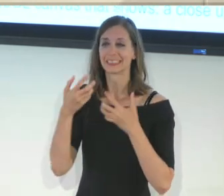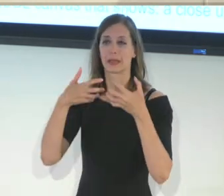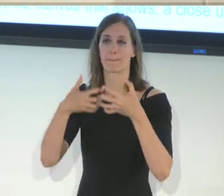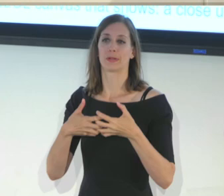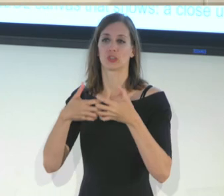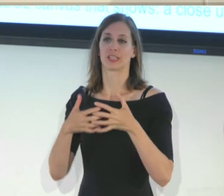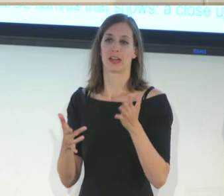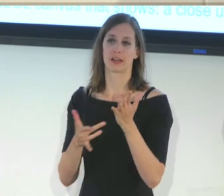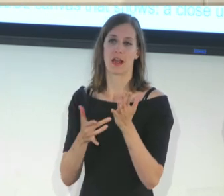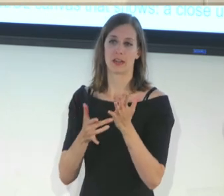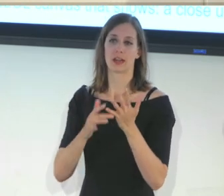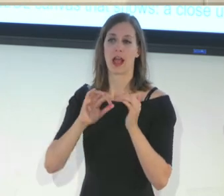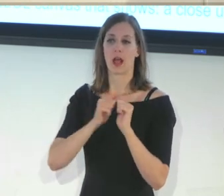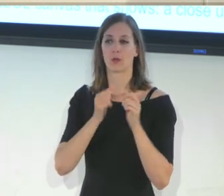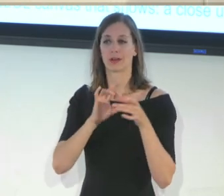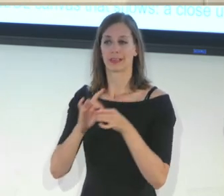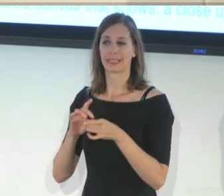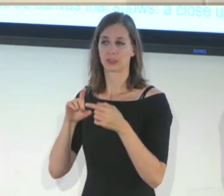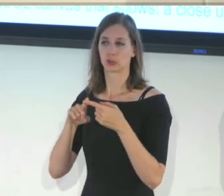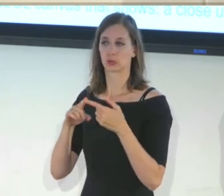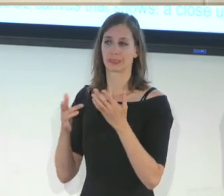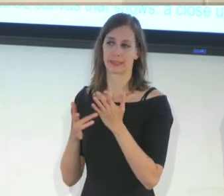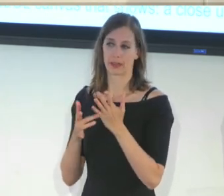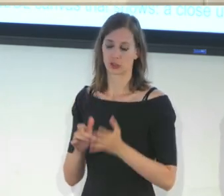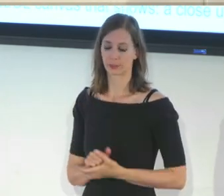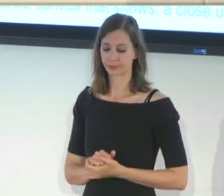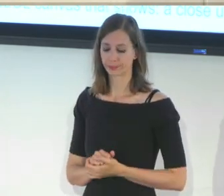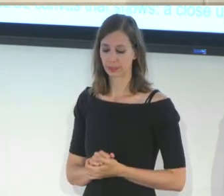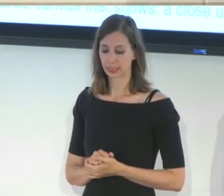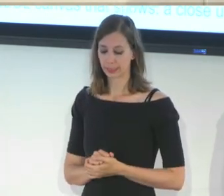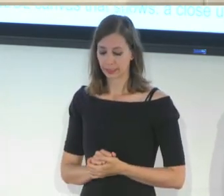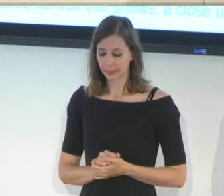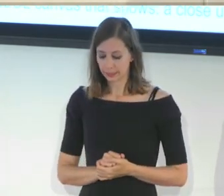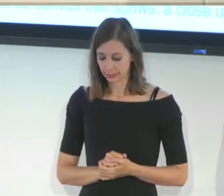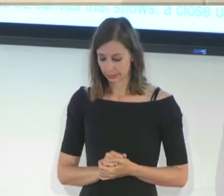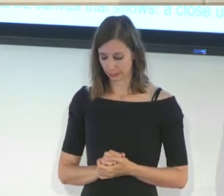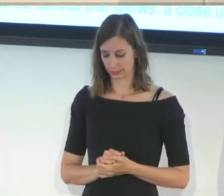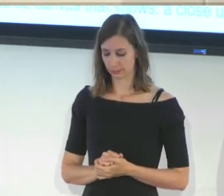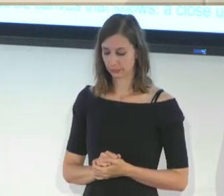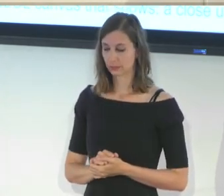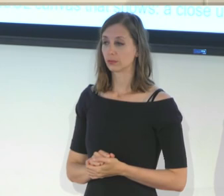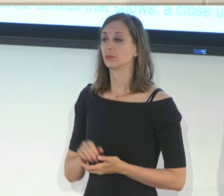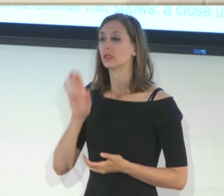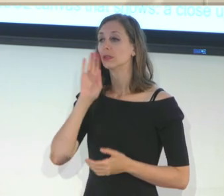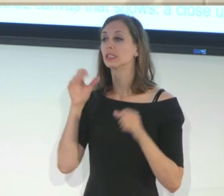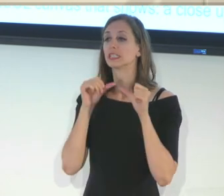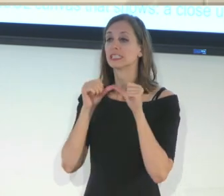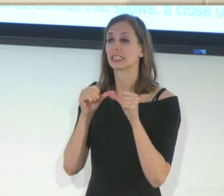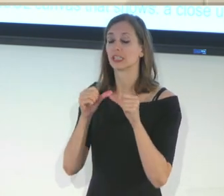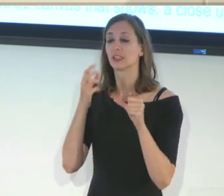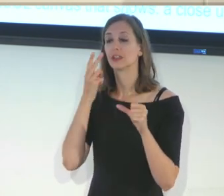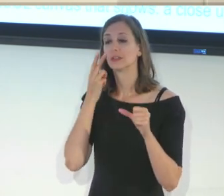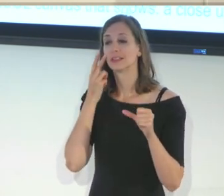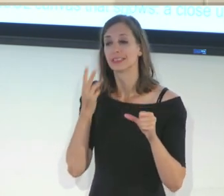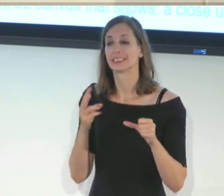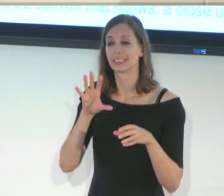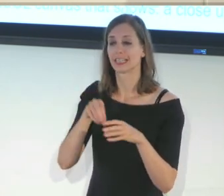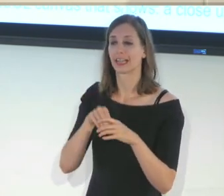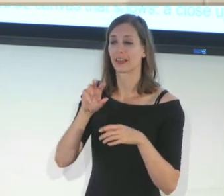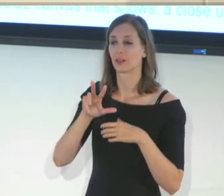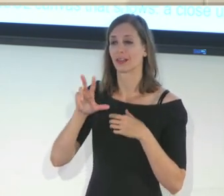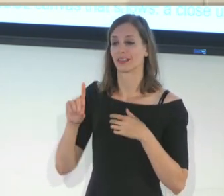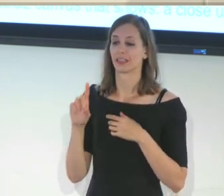that it's worth calling out here. This is also something that we continue to see in 3D environments, is looking at the balance